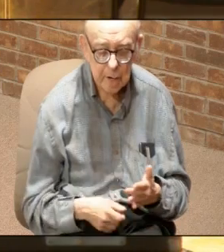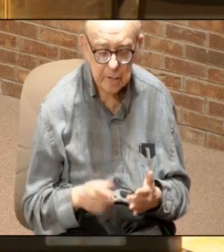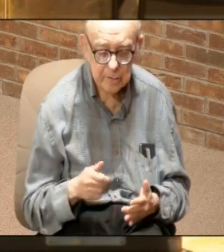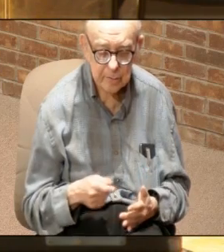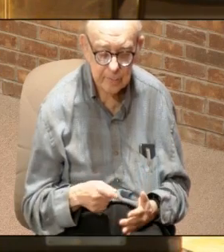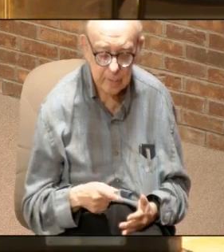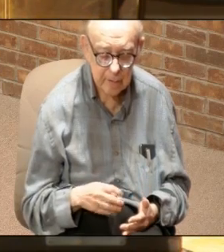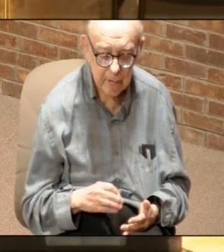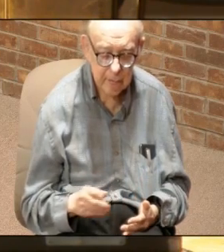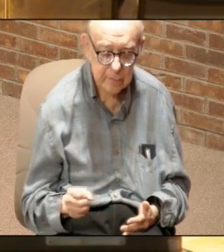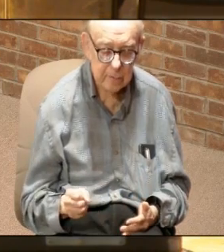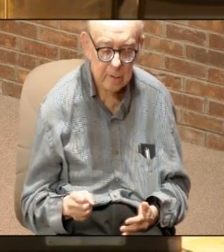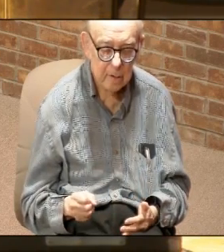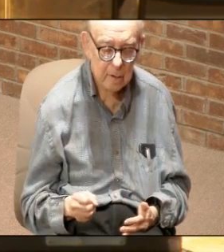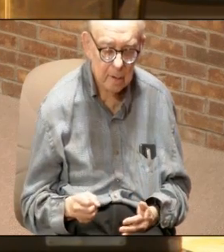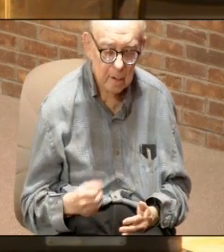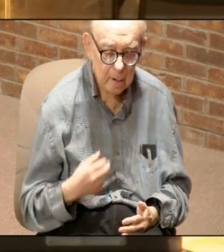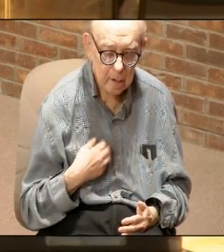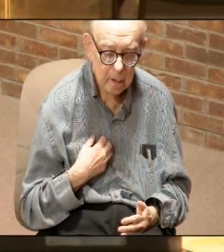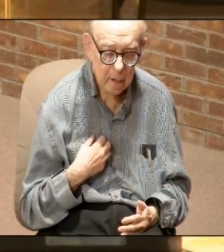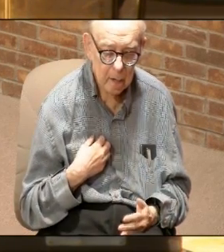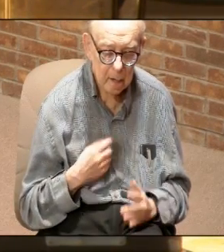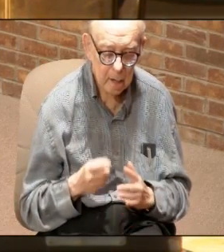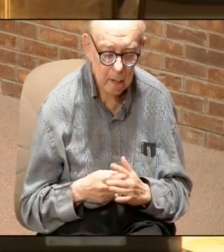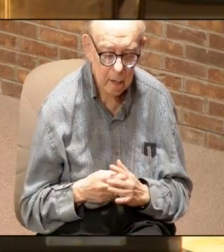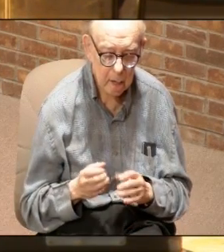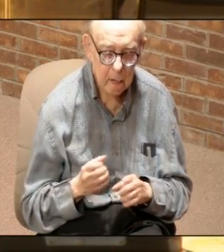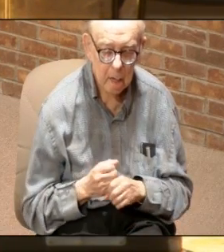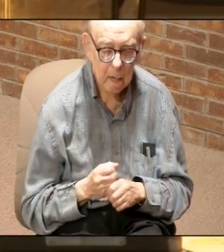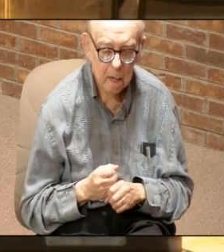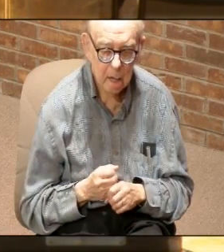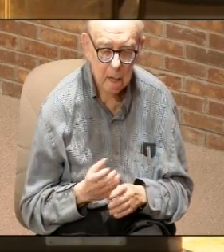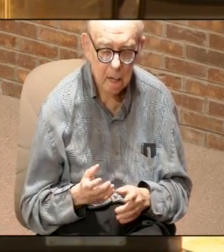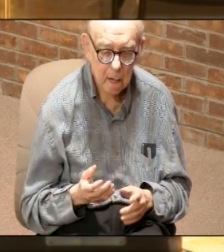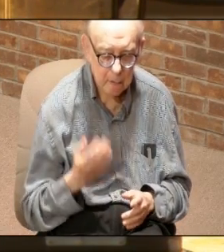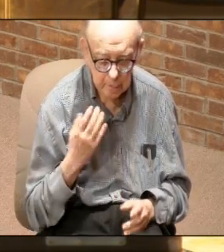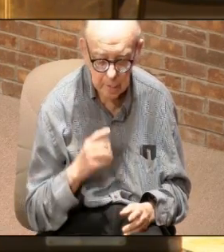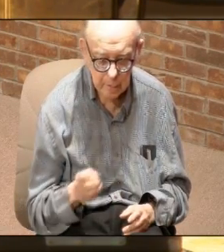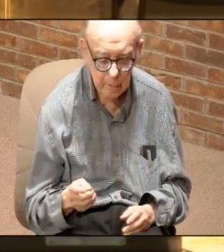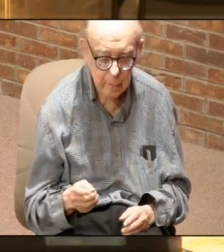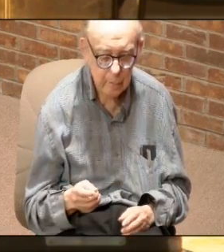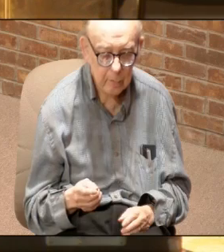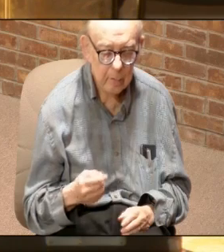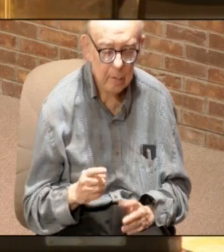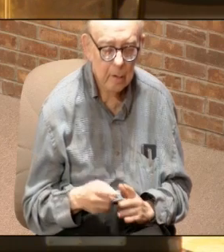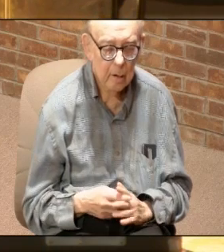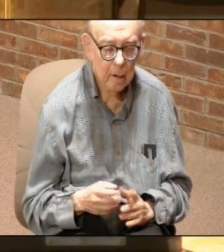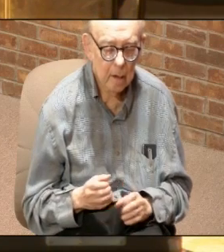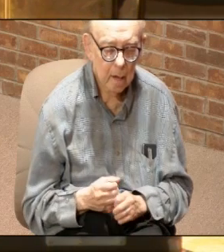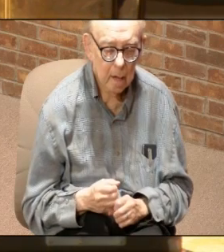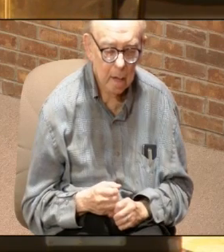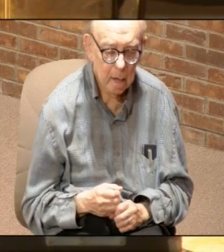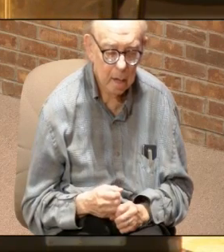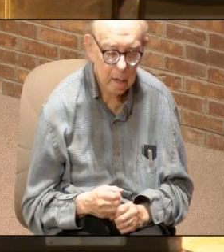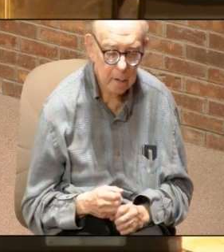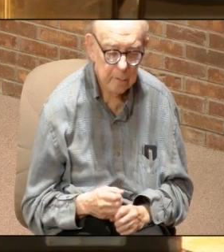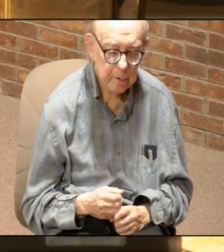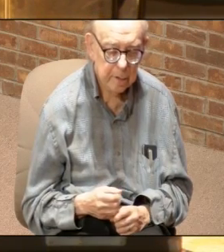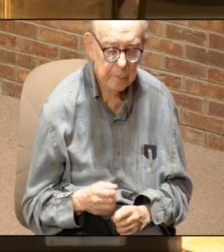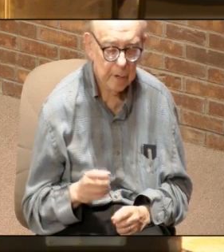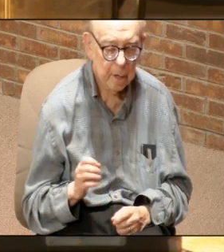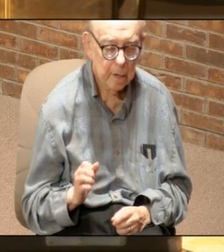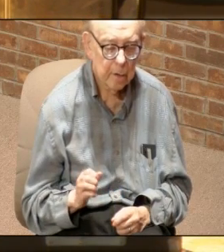gas. We haven't started getting, well, I don't know about you, but I've already started getting my utility